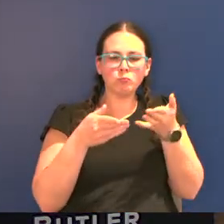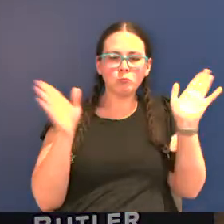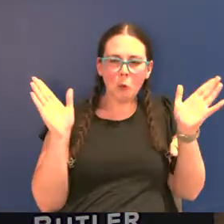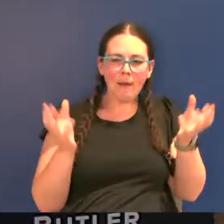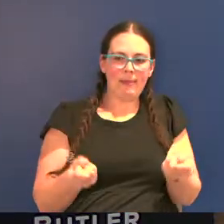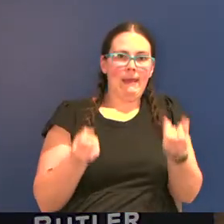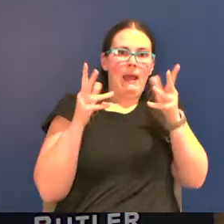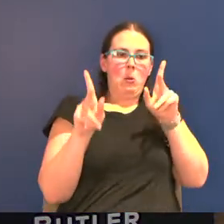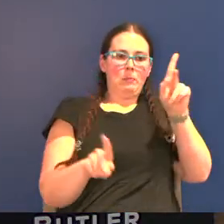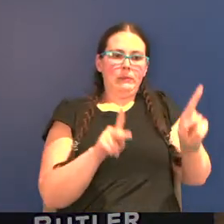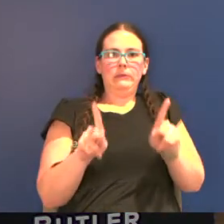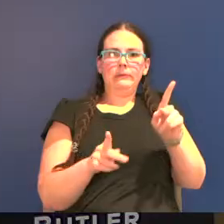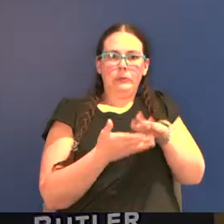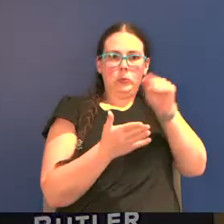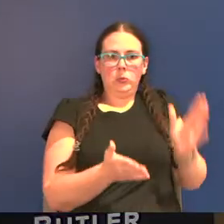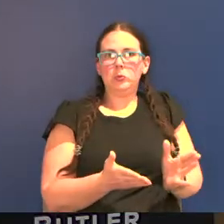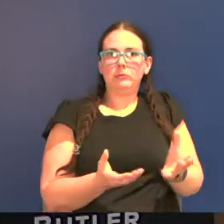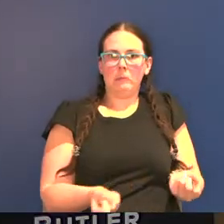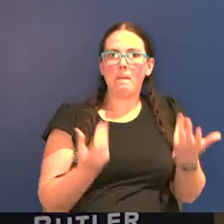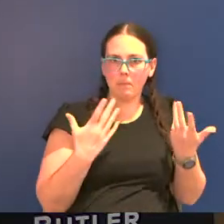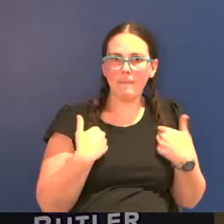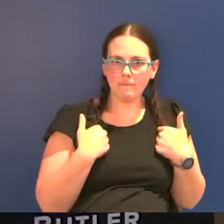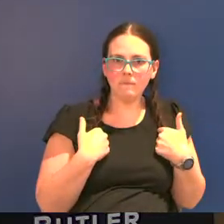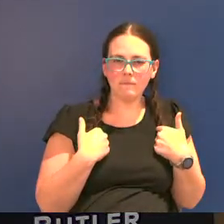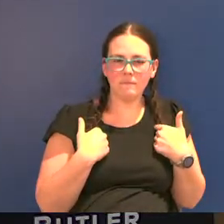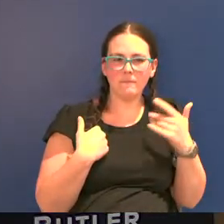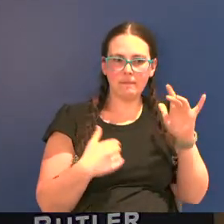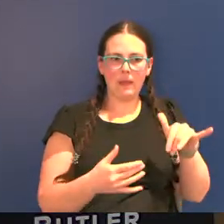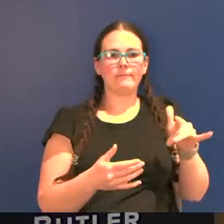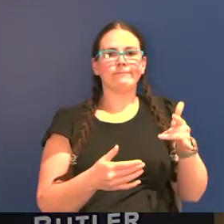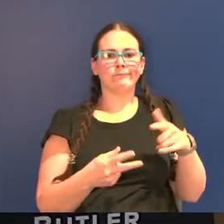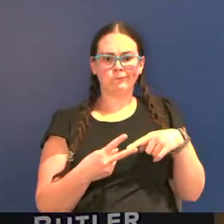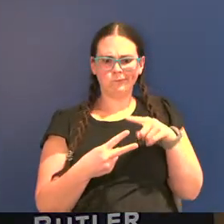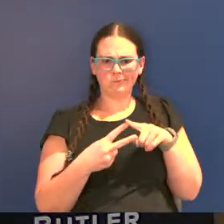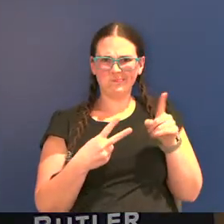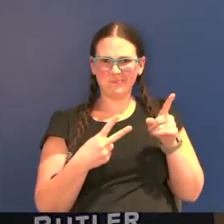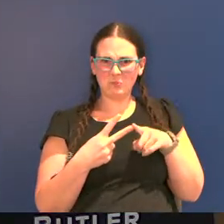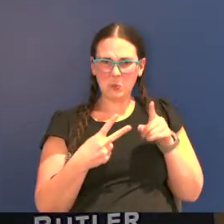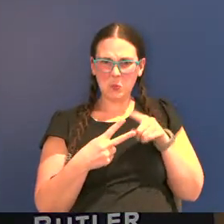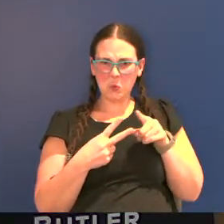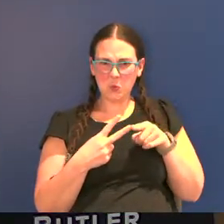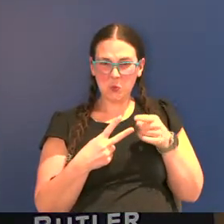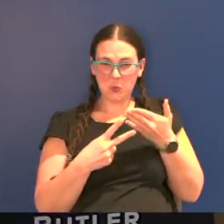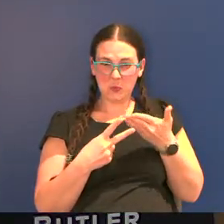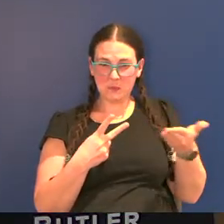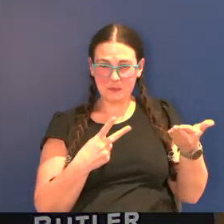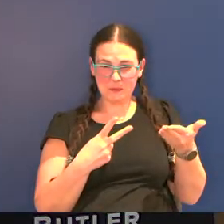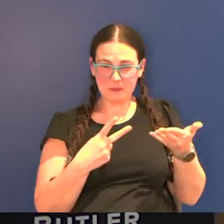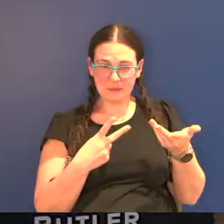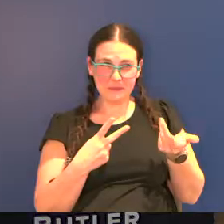the sheer numbers. And are those the only two